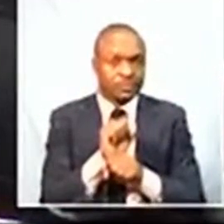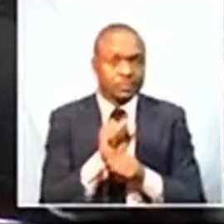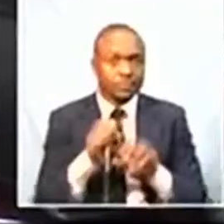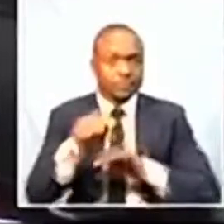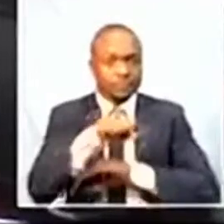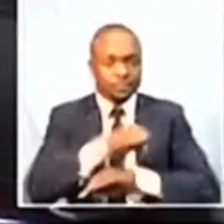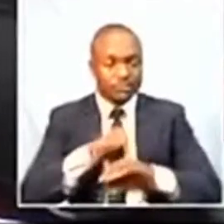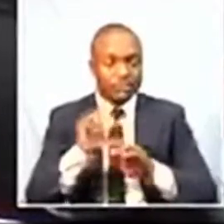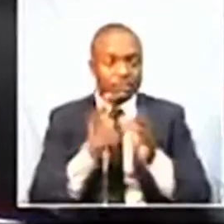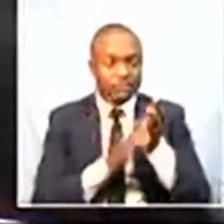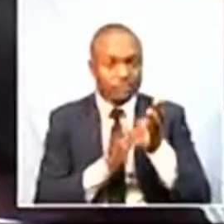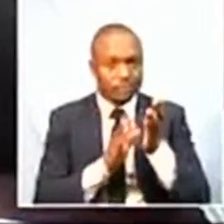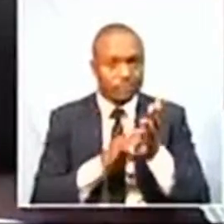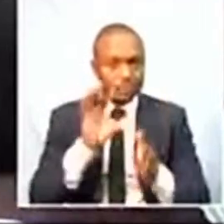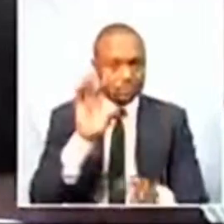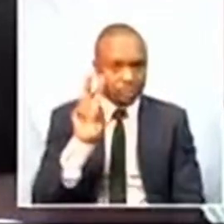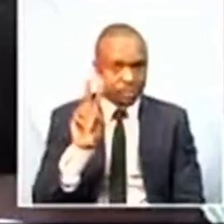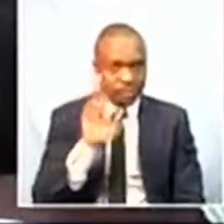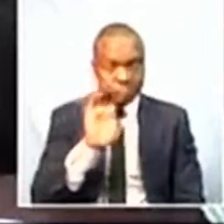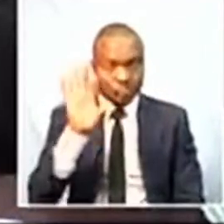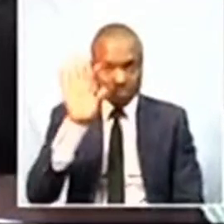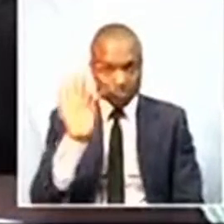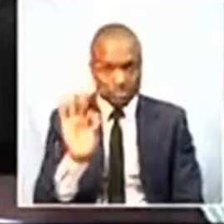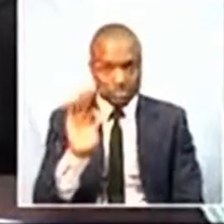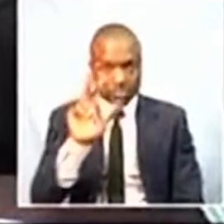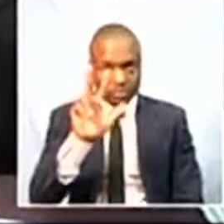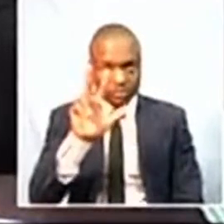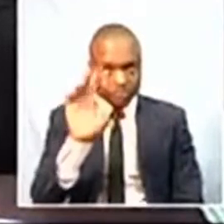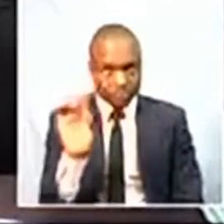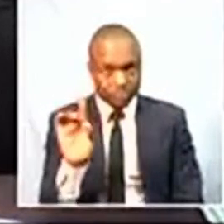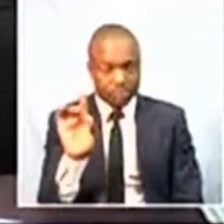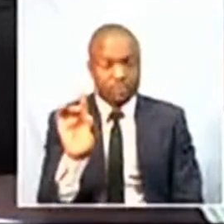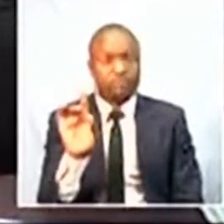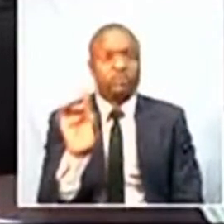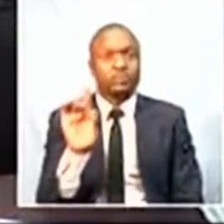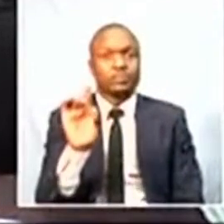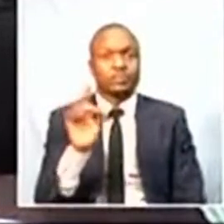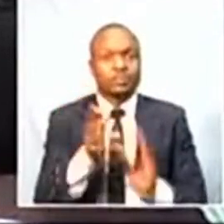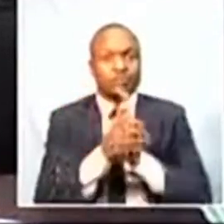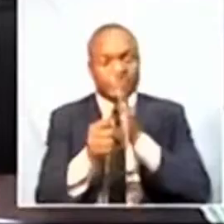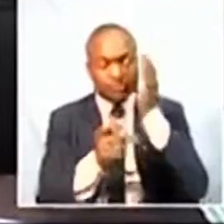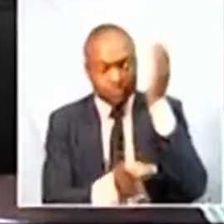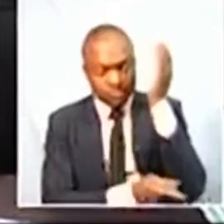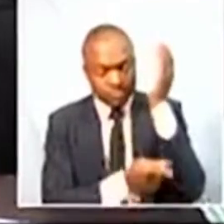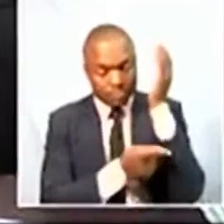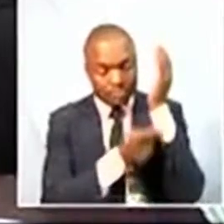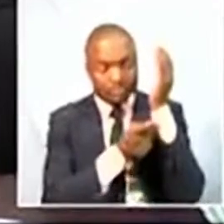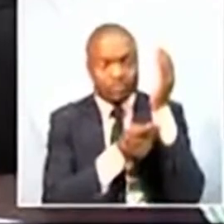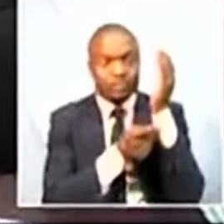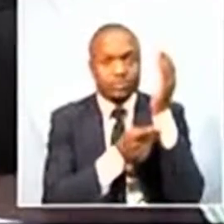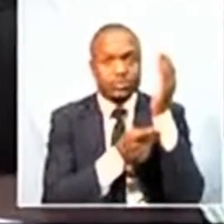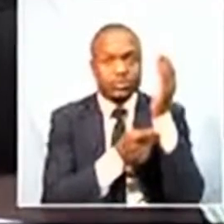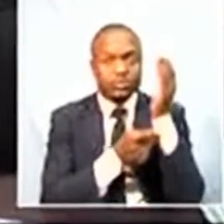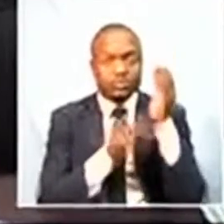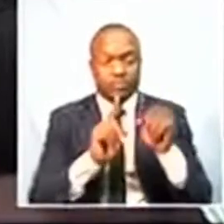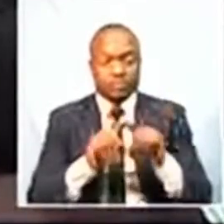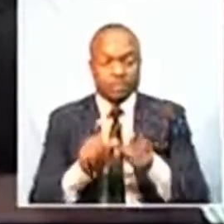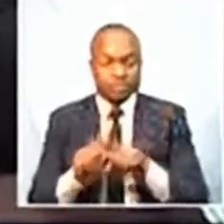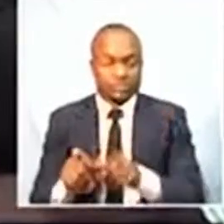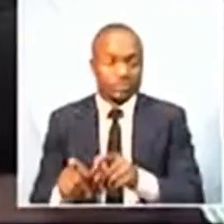bursaries was 209 and 38 for skills development